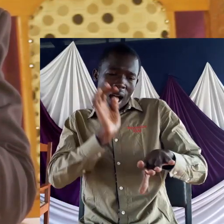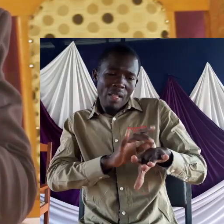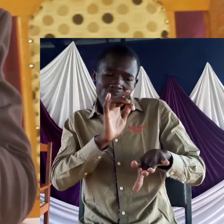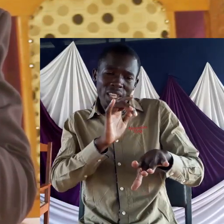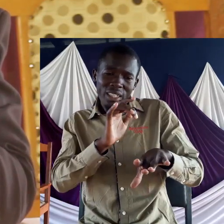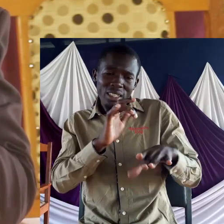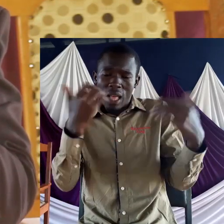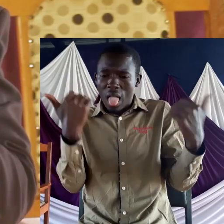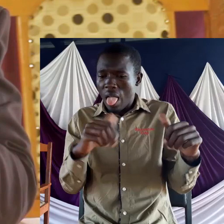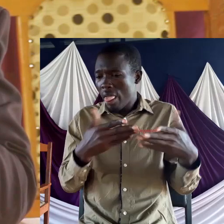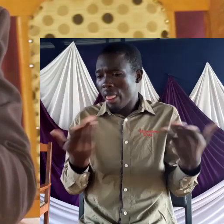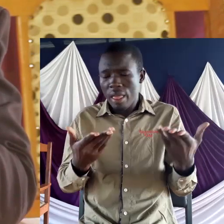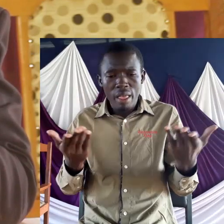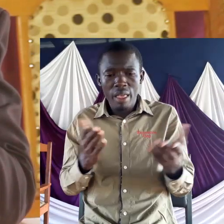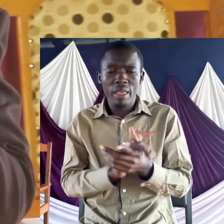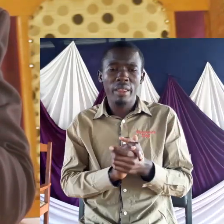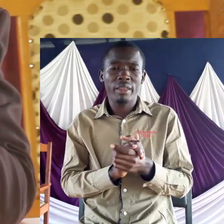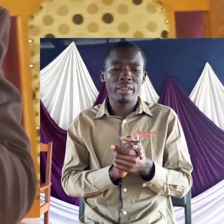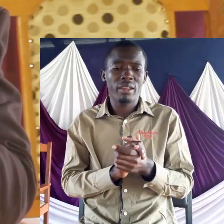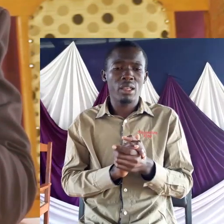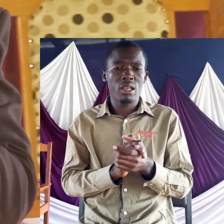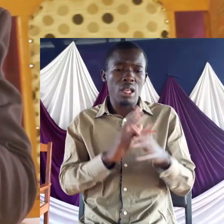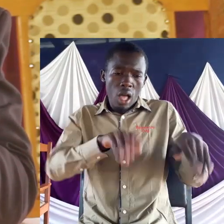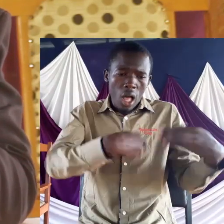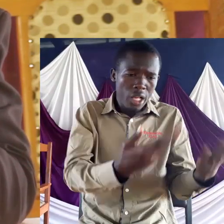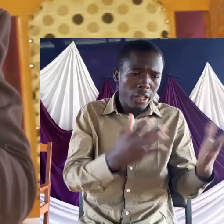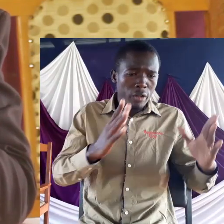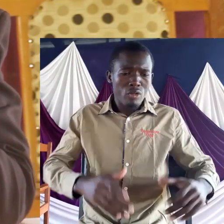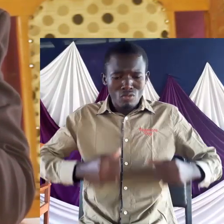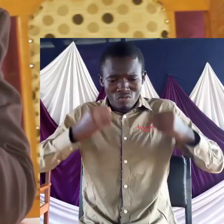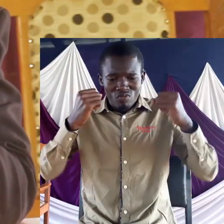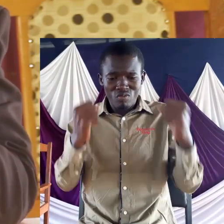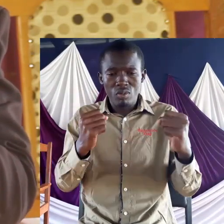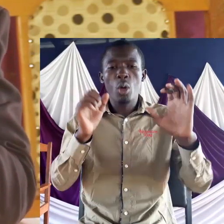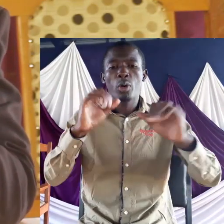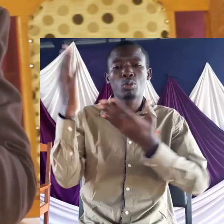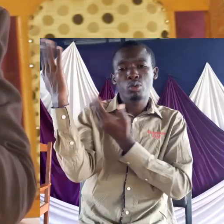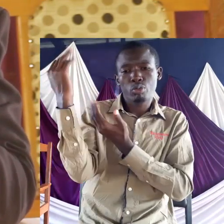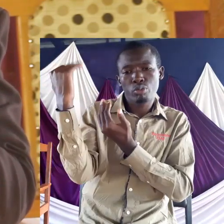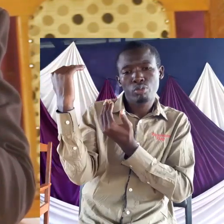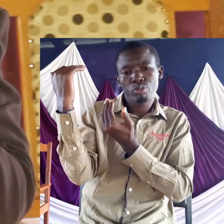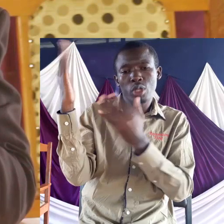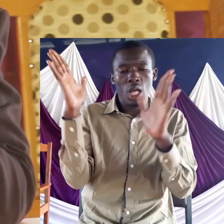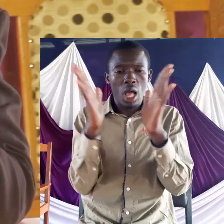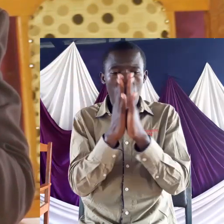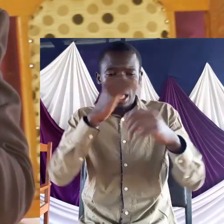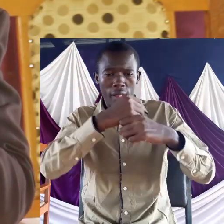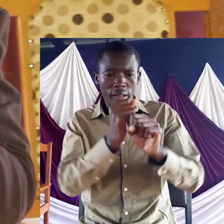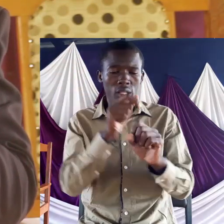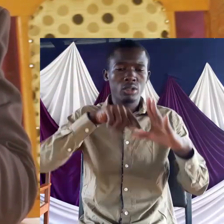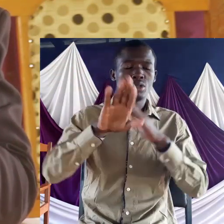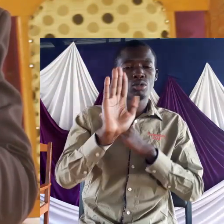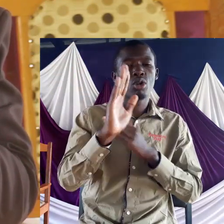or the other. May you give them the courage and the hope to trust in you. There are also those who are sick with their